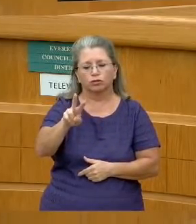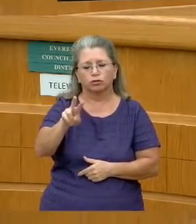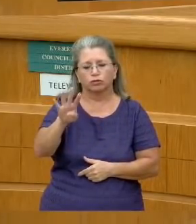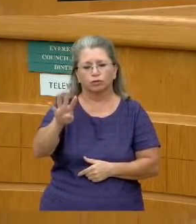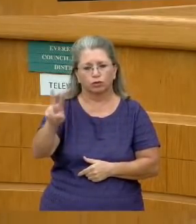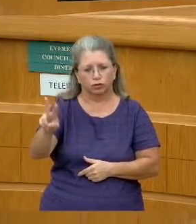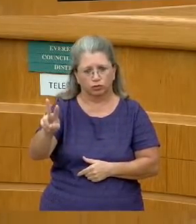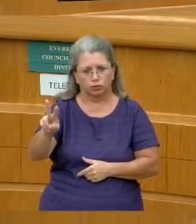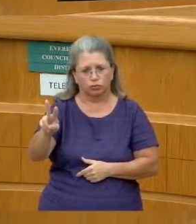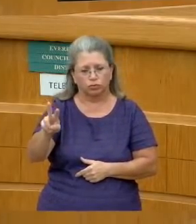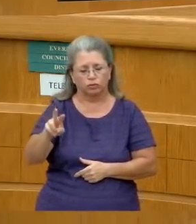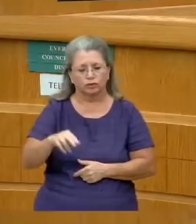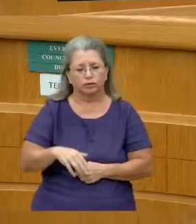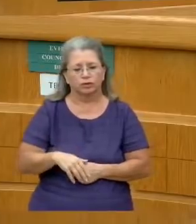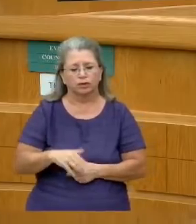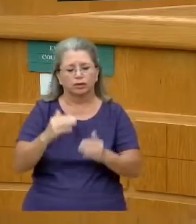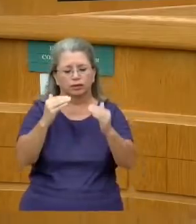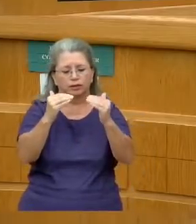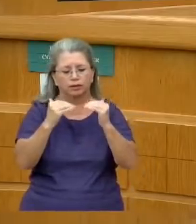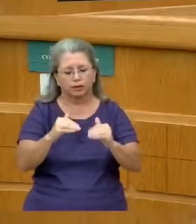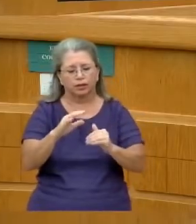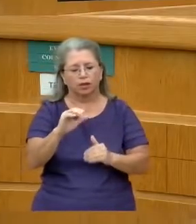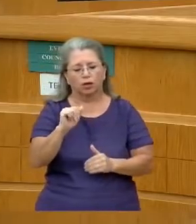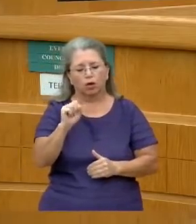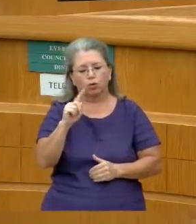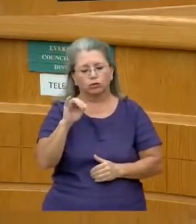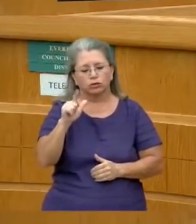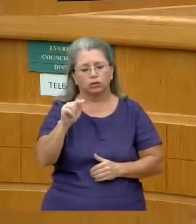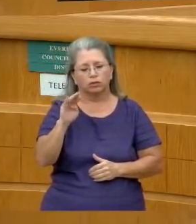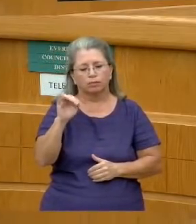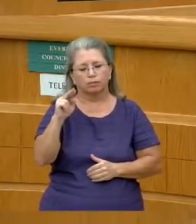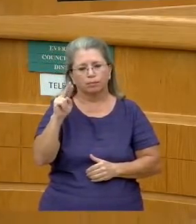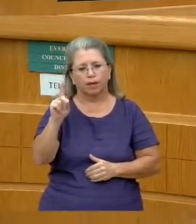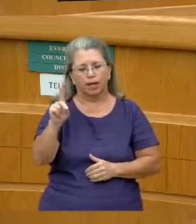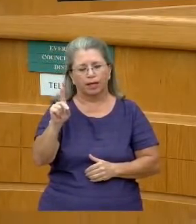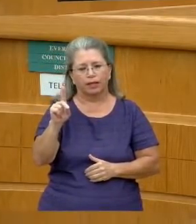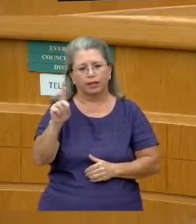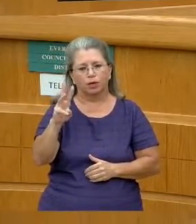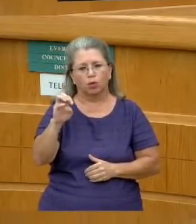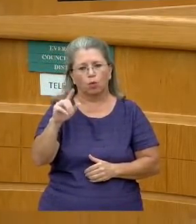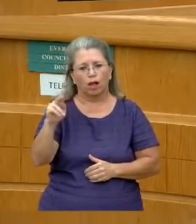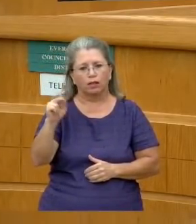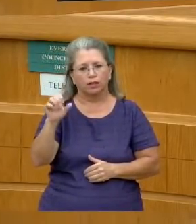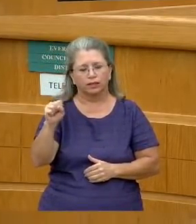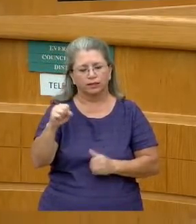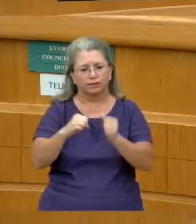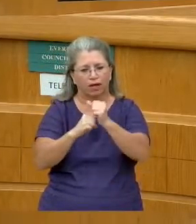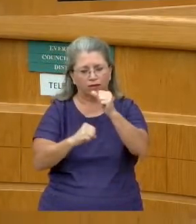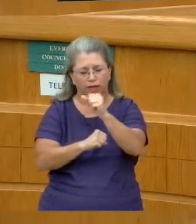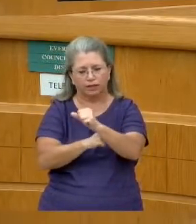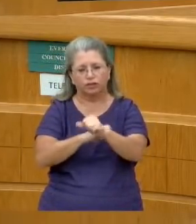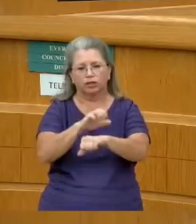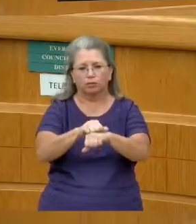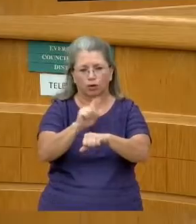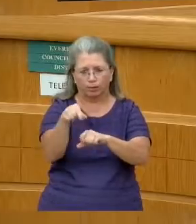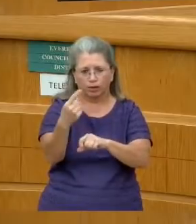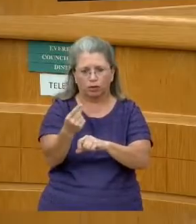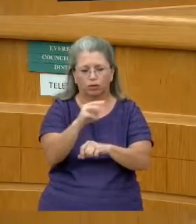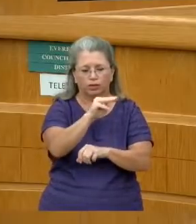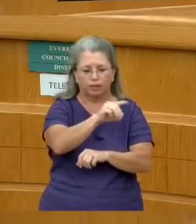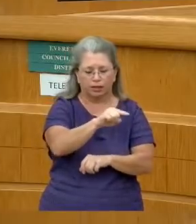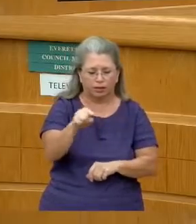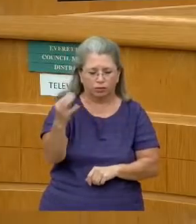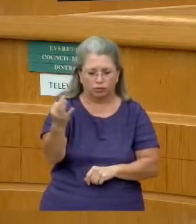361-884-2242. And then the Coastal Bend Wellness Foundation is another provider, and also by appointment only, Monday through